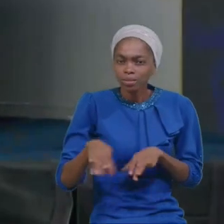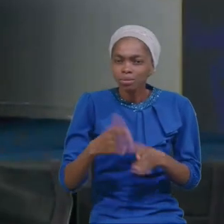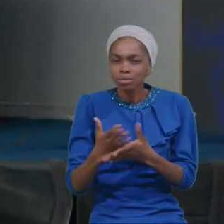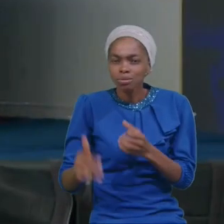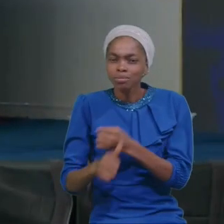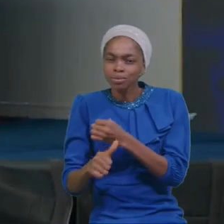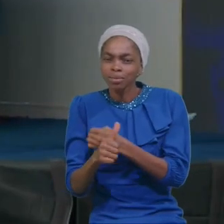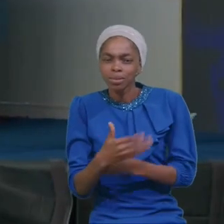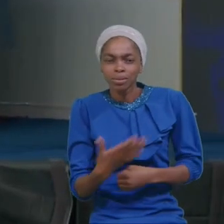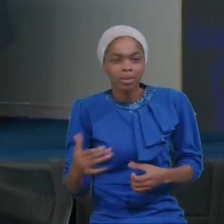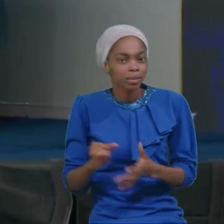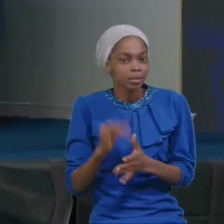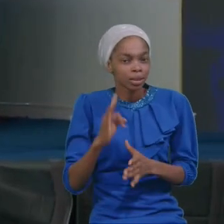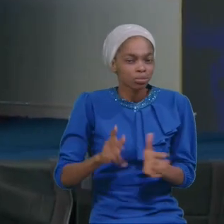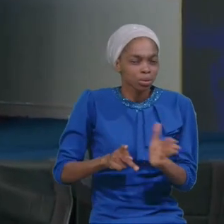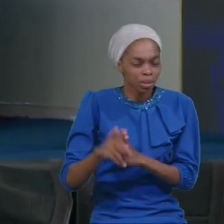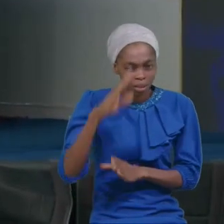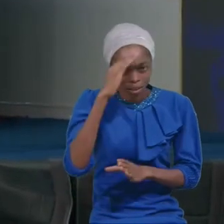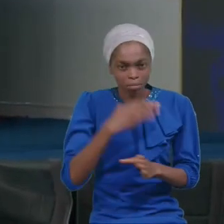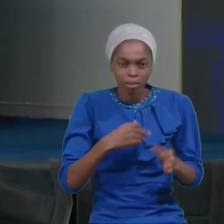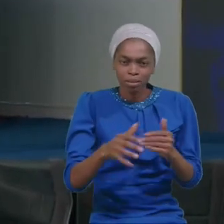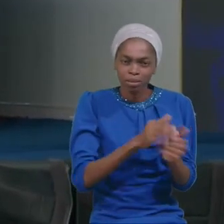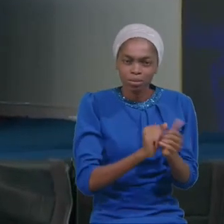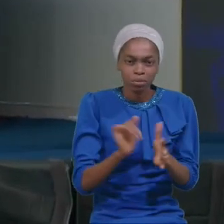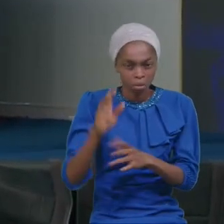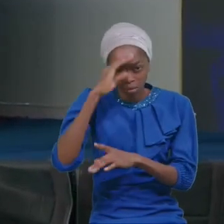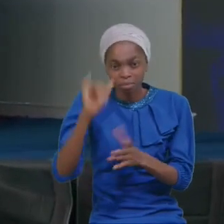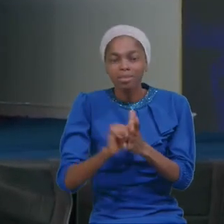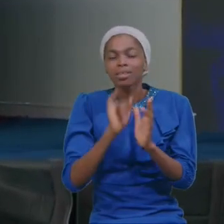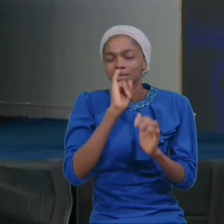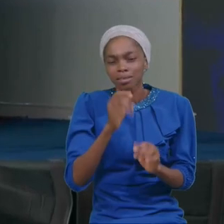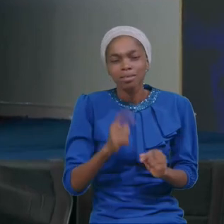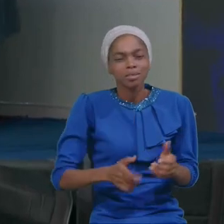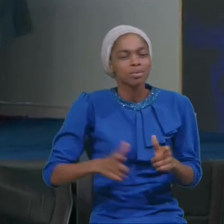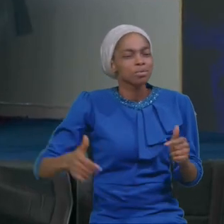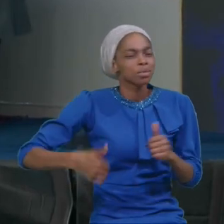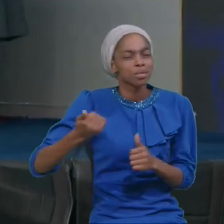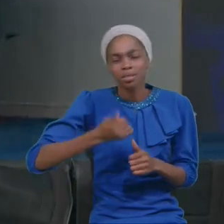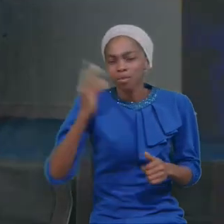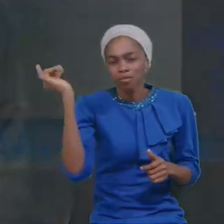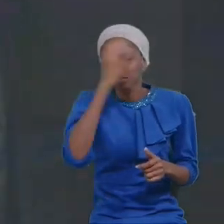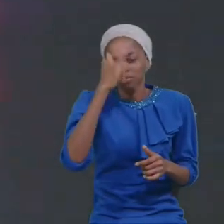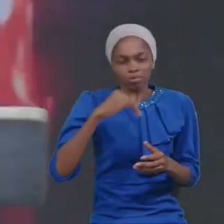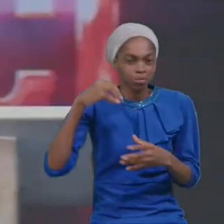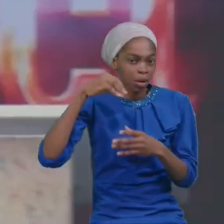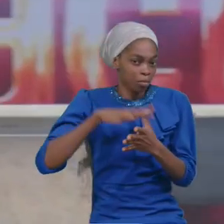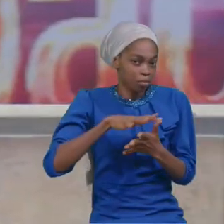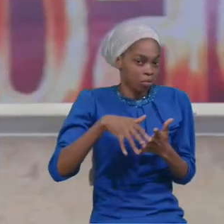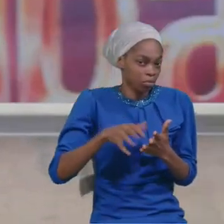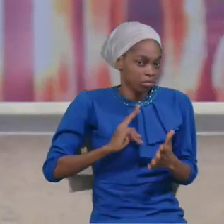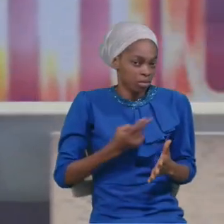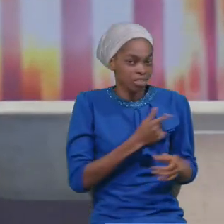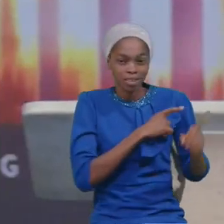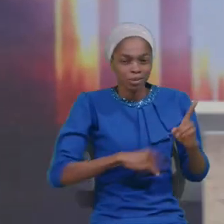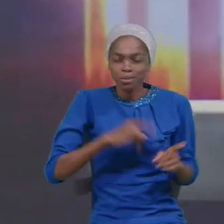among us. And the Lord is saying, think of the future. And when you think of the future, you prepare for